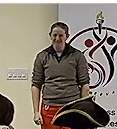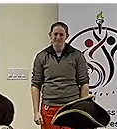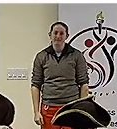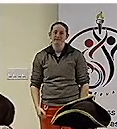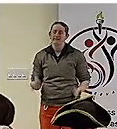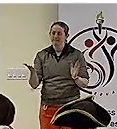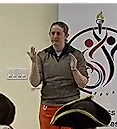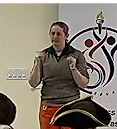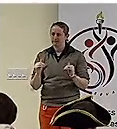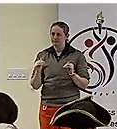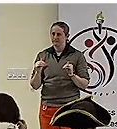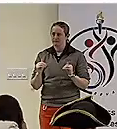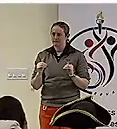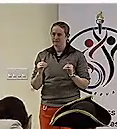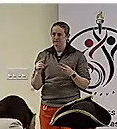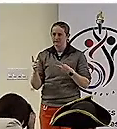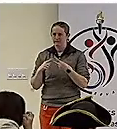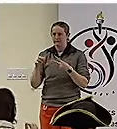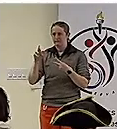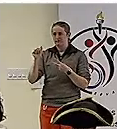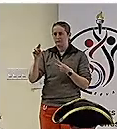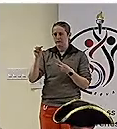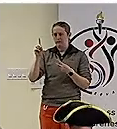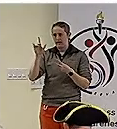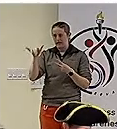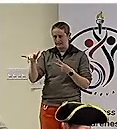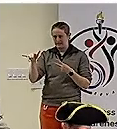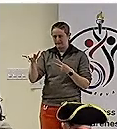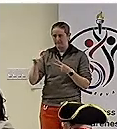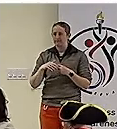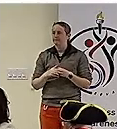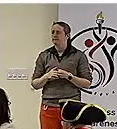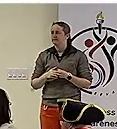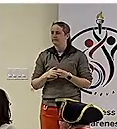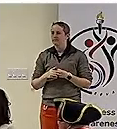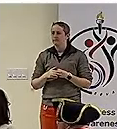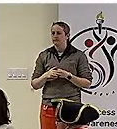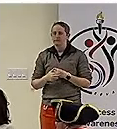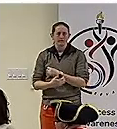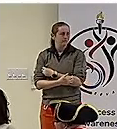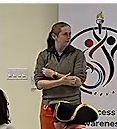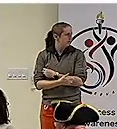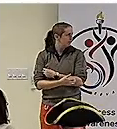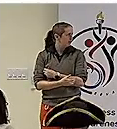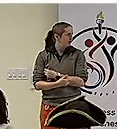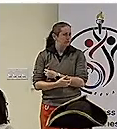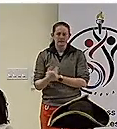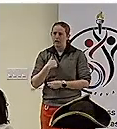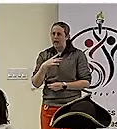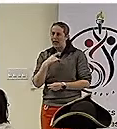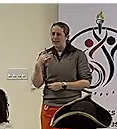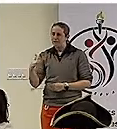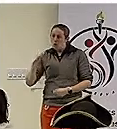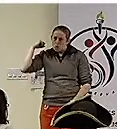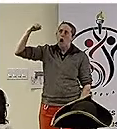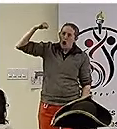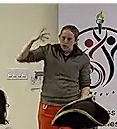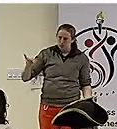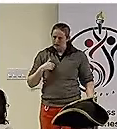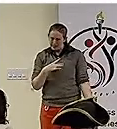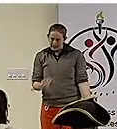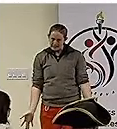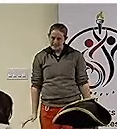Next, we are presenting to Randy Reed. So Randy is, I like when you hoot, like when you go, woo! Yeah, thank you,